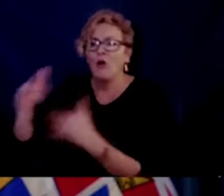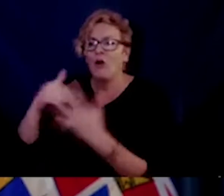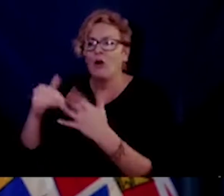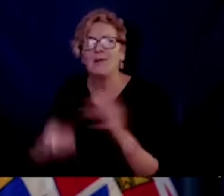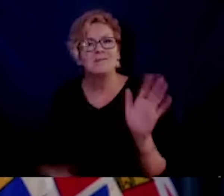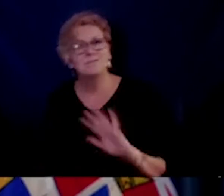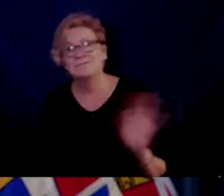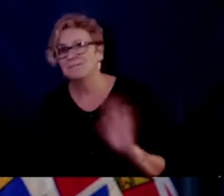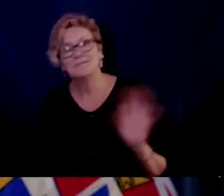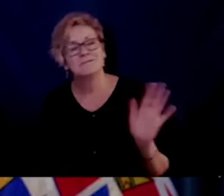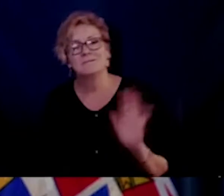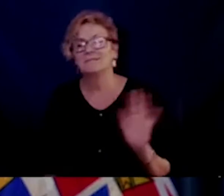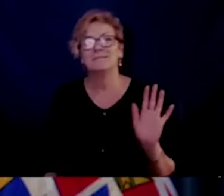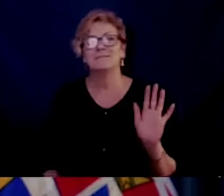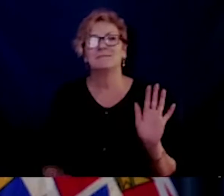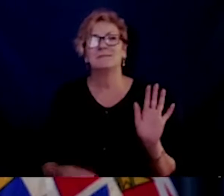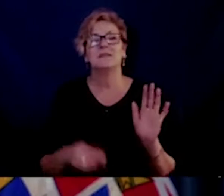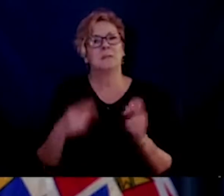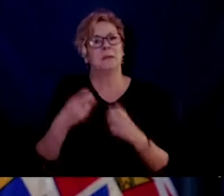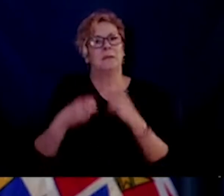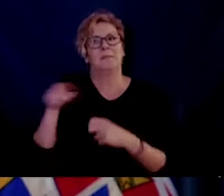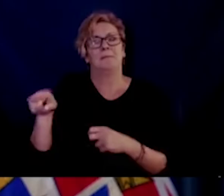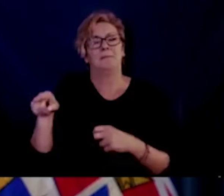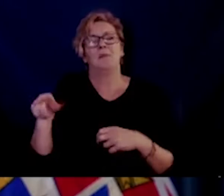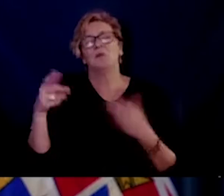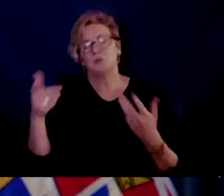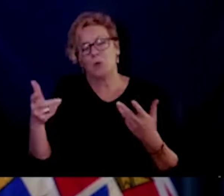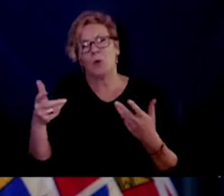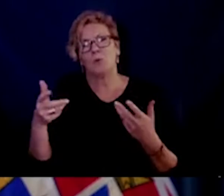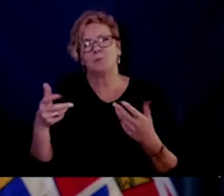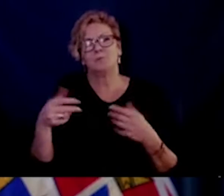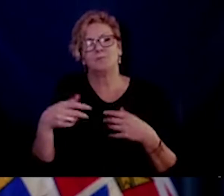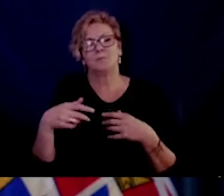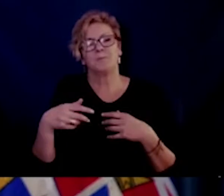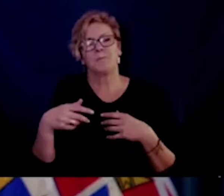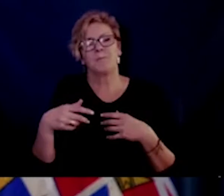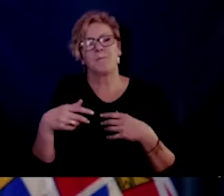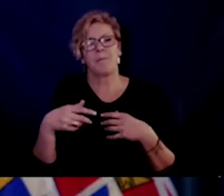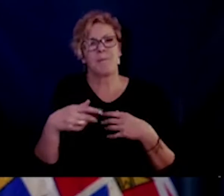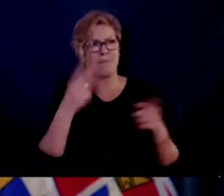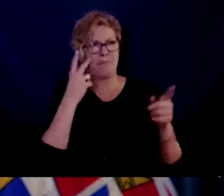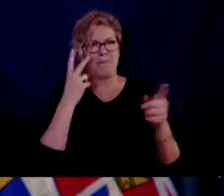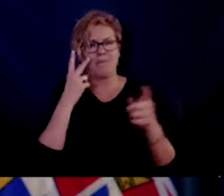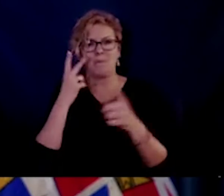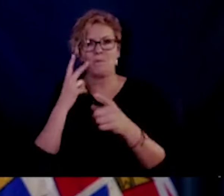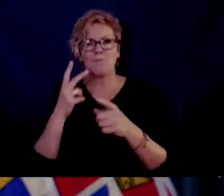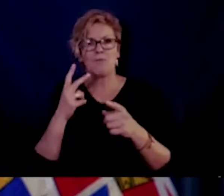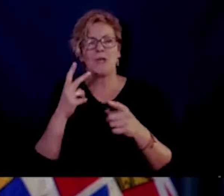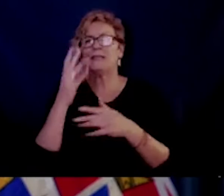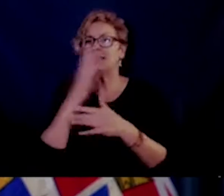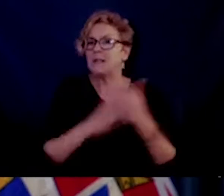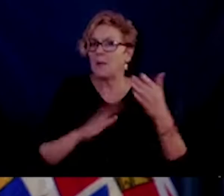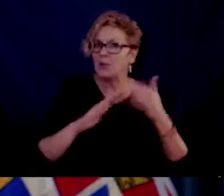are looking very carefully at are there other measures that need to be in place where community virus, spread of the virus is much